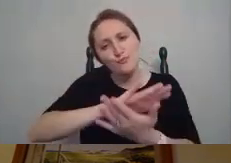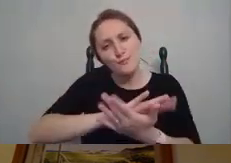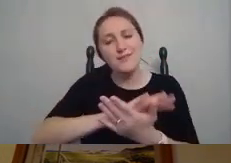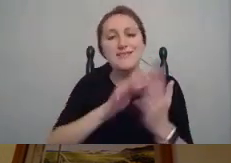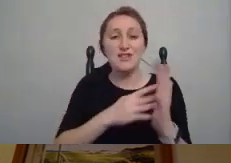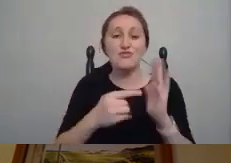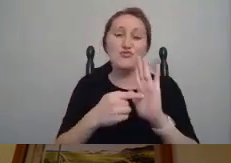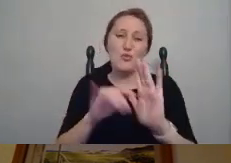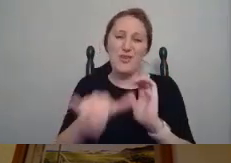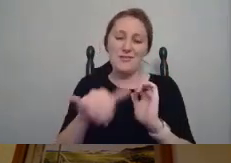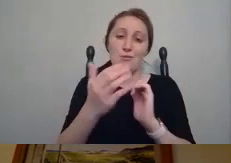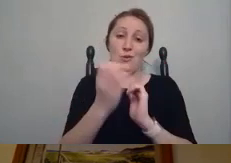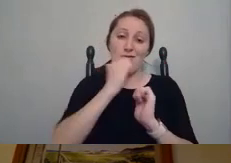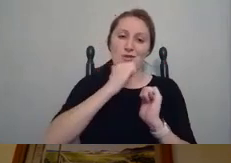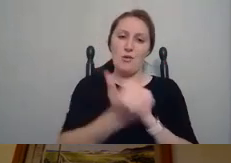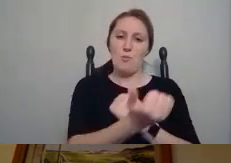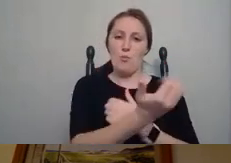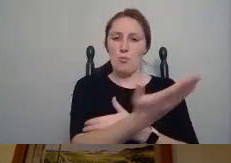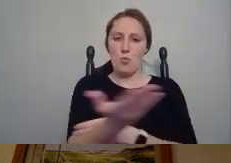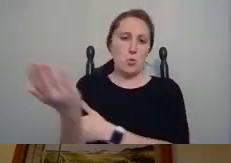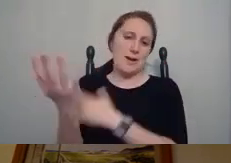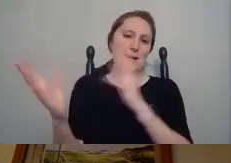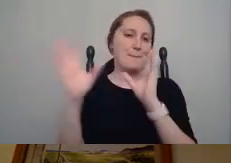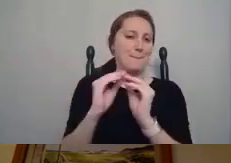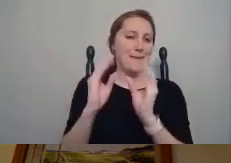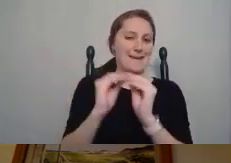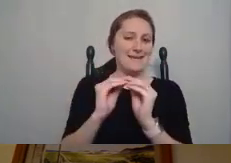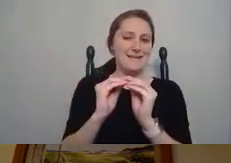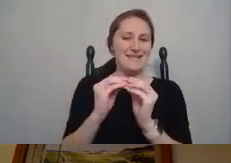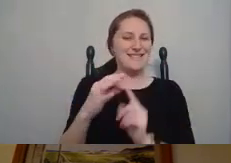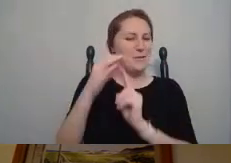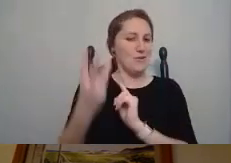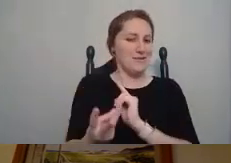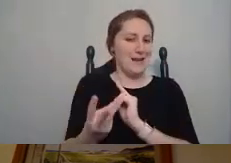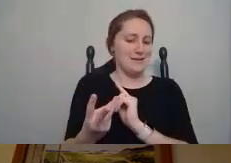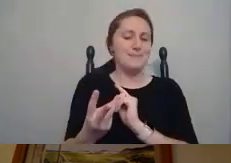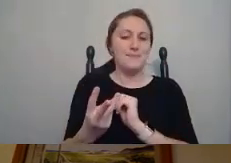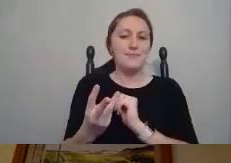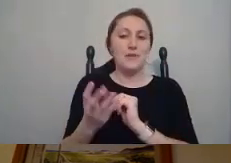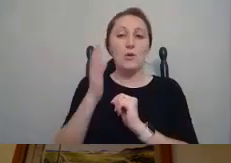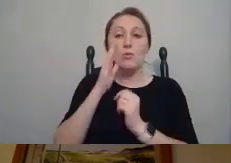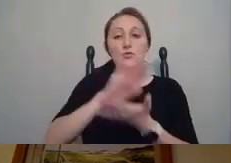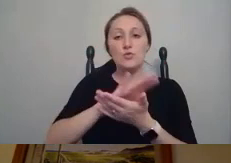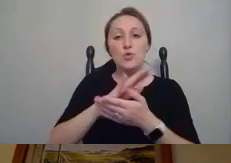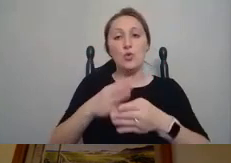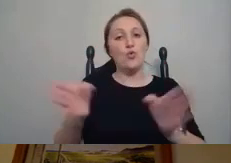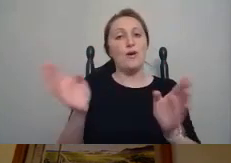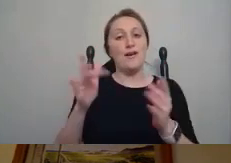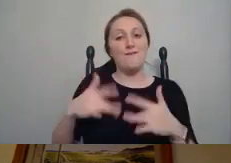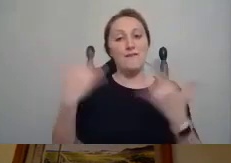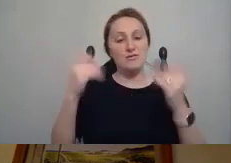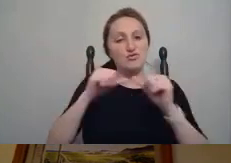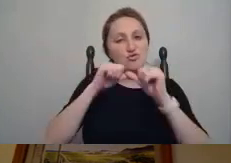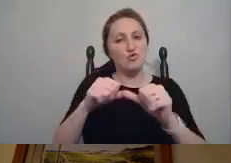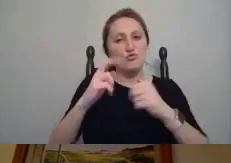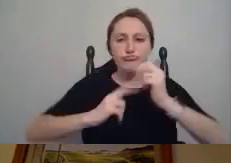have a morning meeting every day except Wednesday, and we're going to have school-wide events to continue to build our community and culture. And I